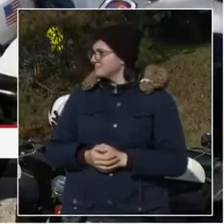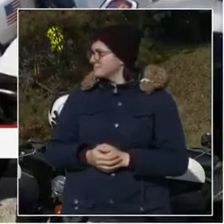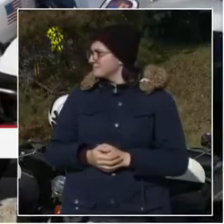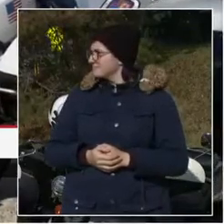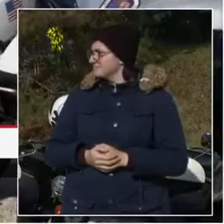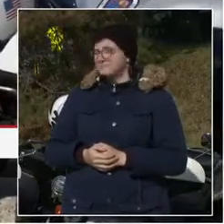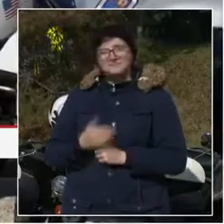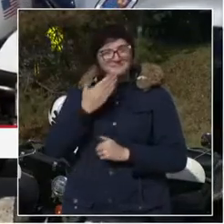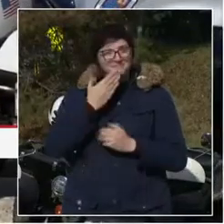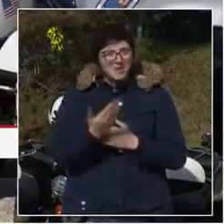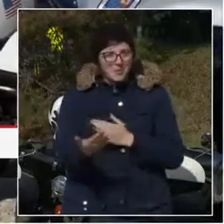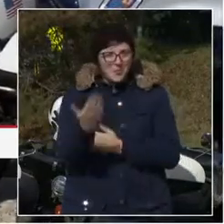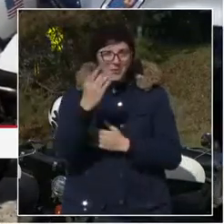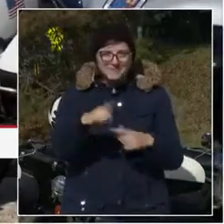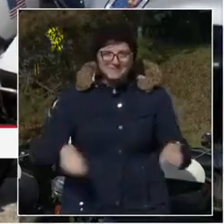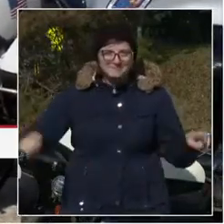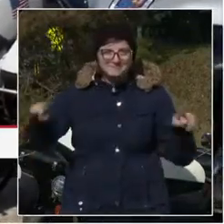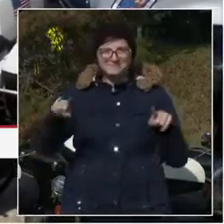Good morning.